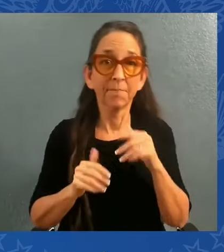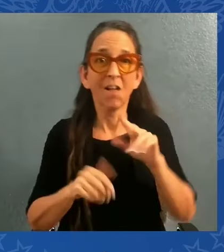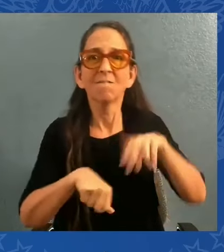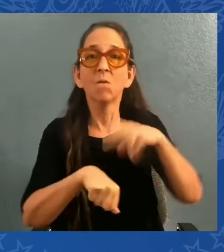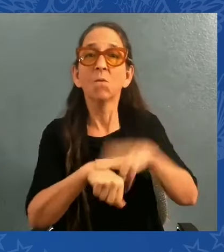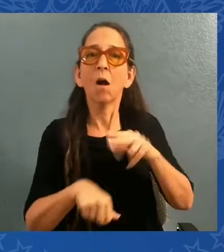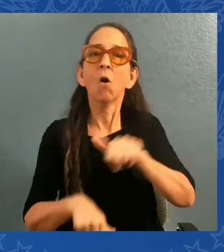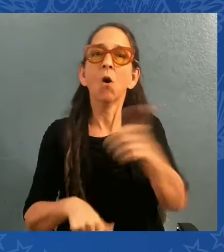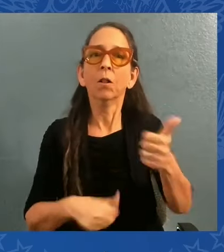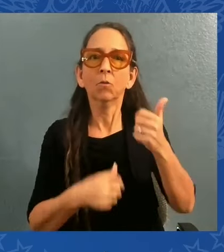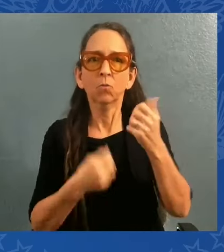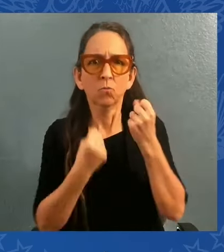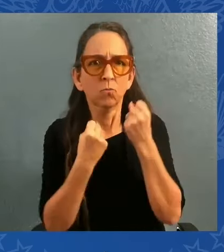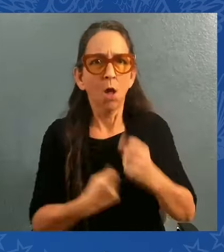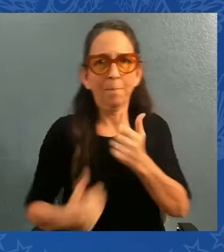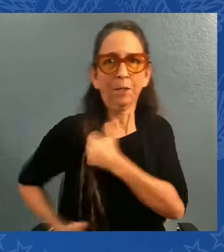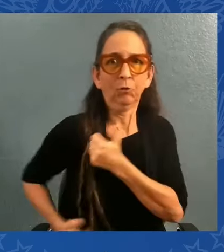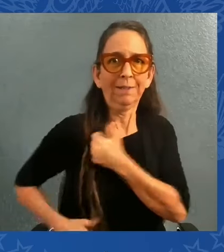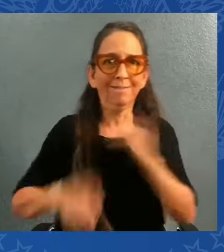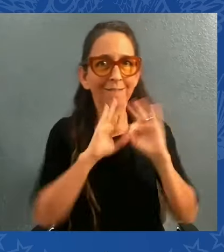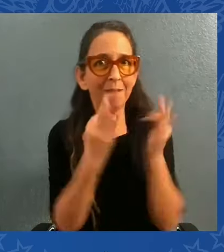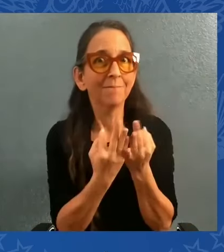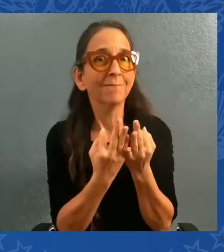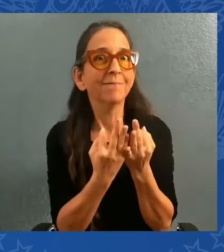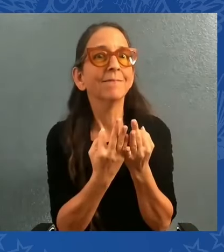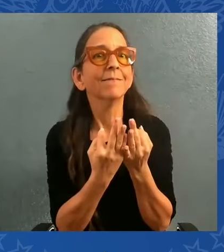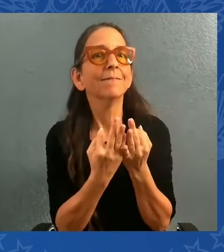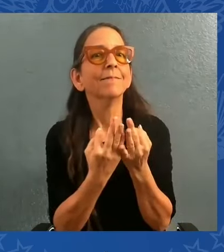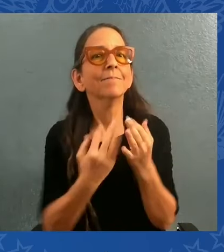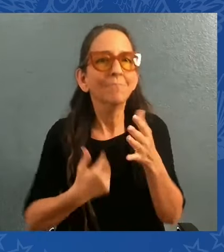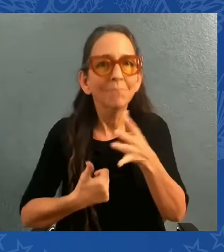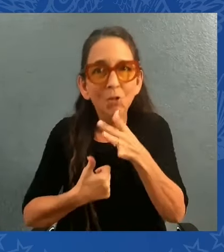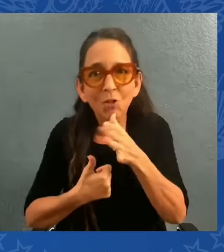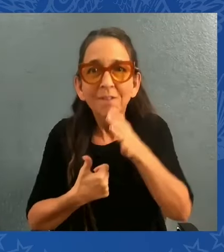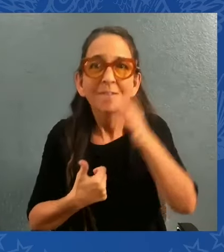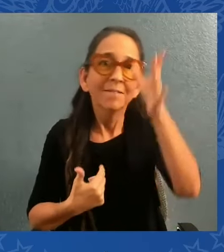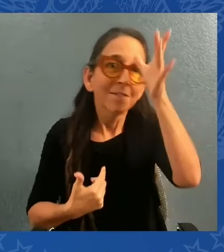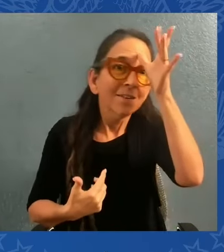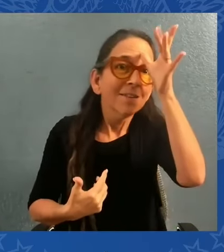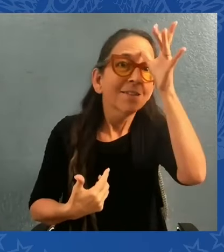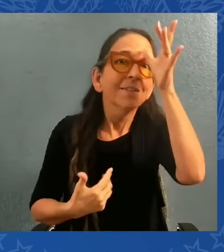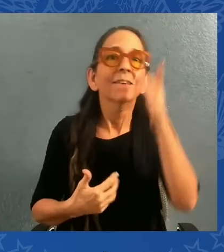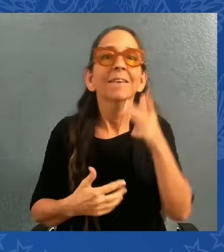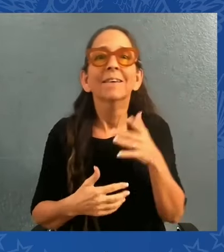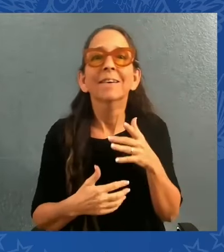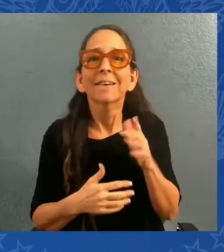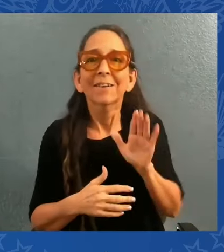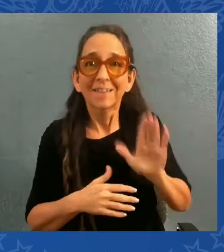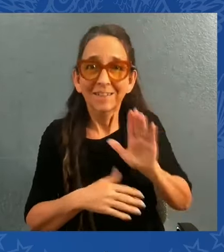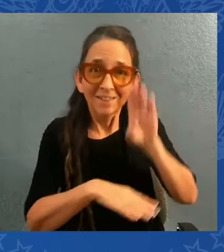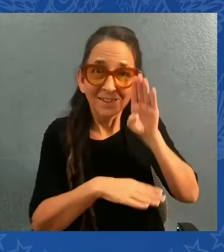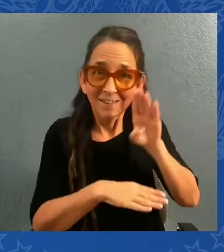today. The surviving mother and father of Iraq combat vet, Major Bo